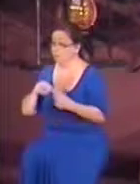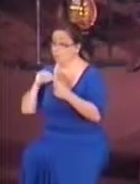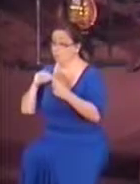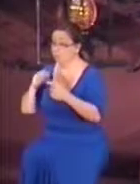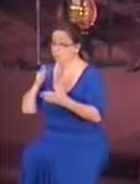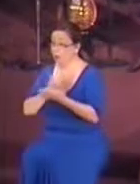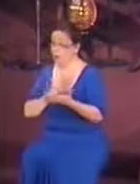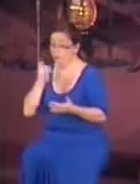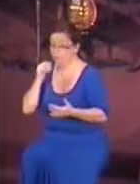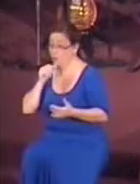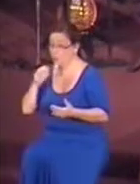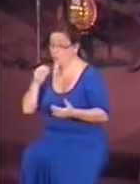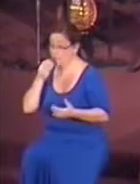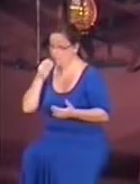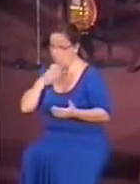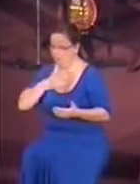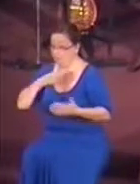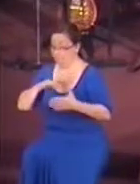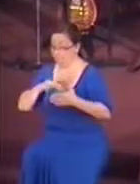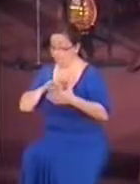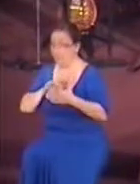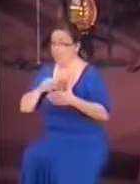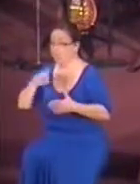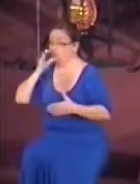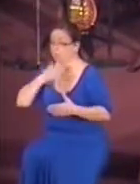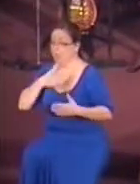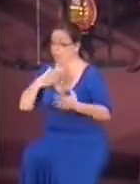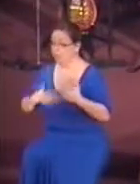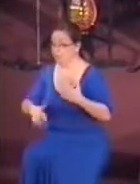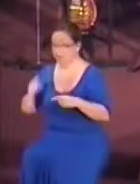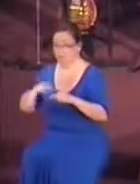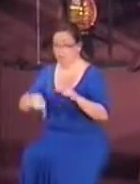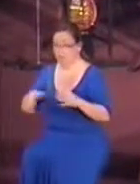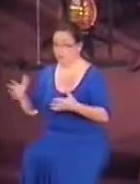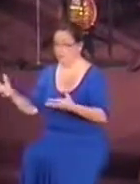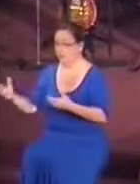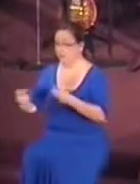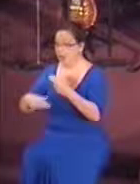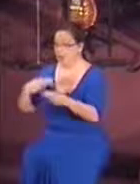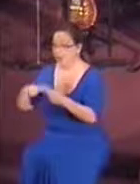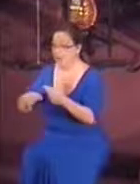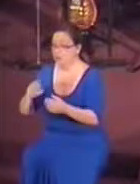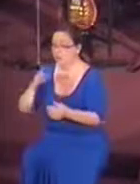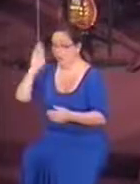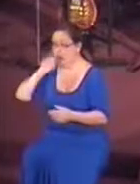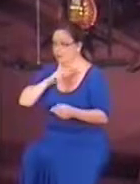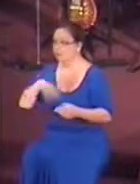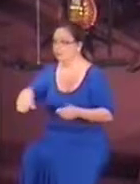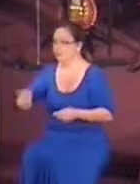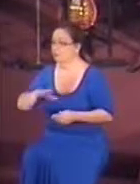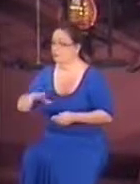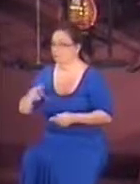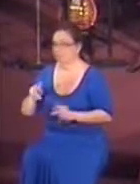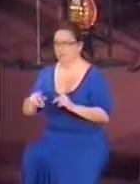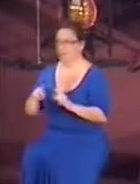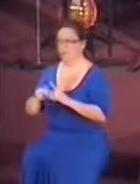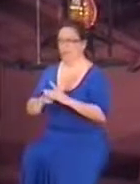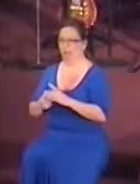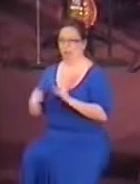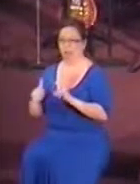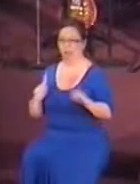said, unless you eat of my flesh and drink of my blood, you cannot inherit the kingdom of God. And people began to